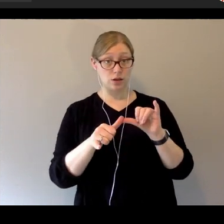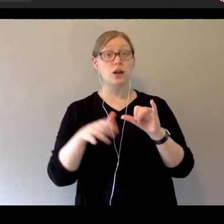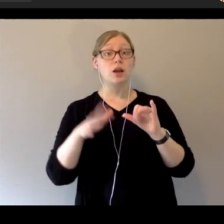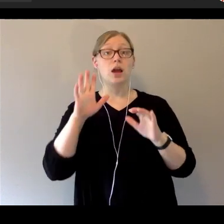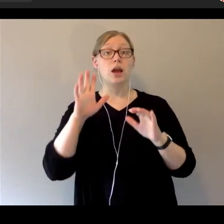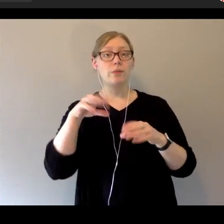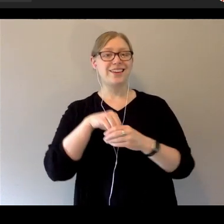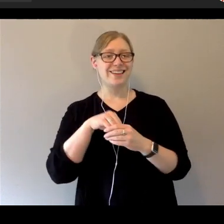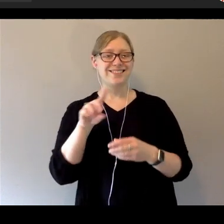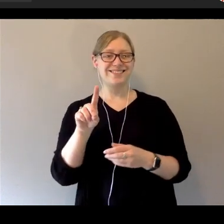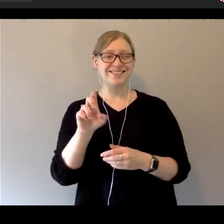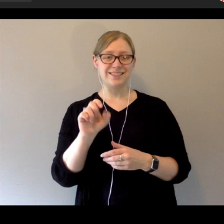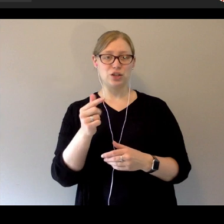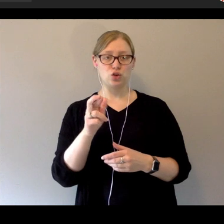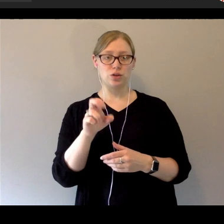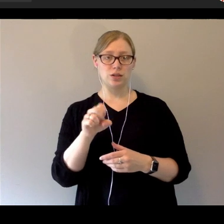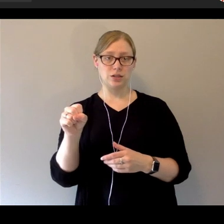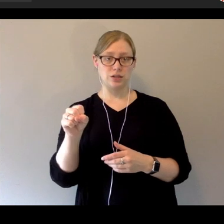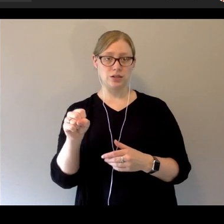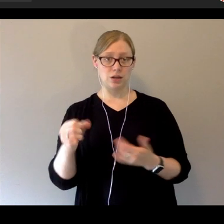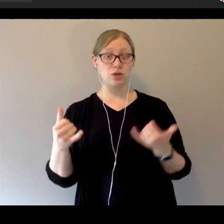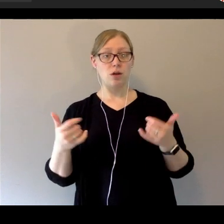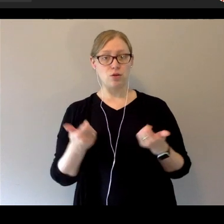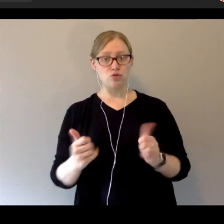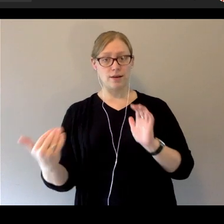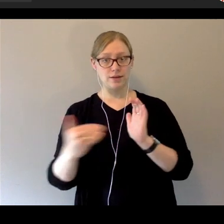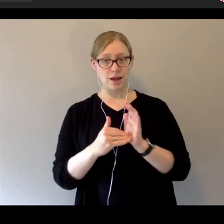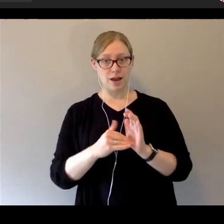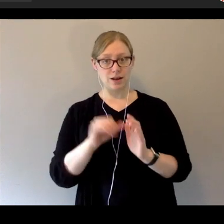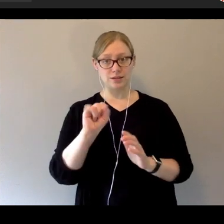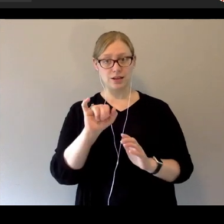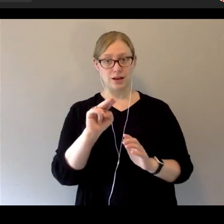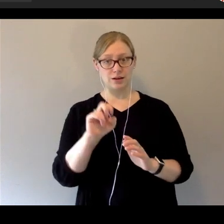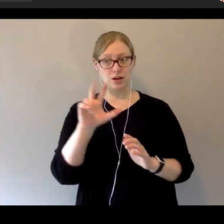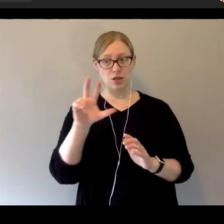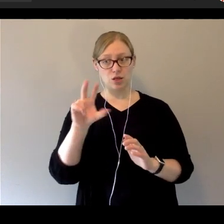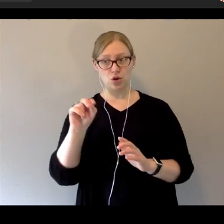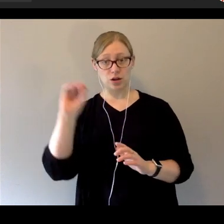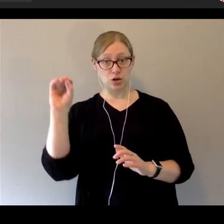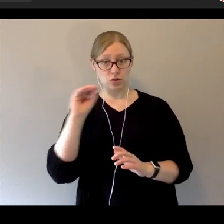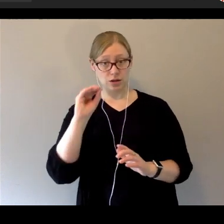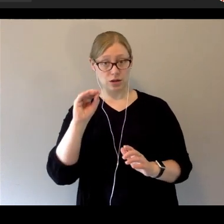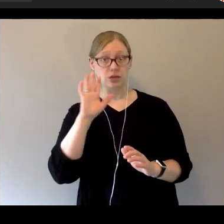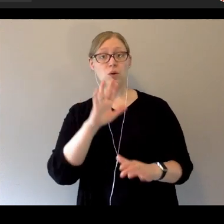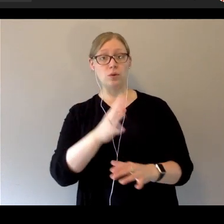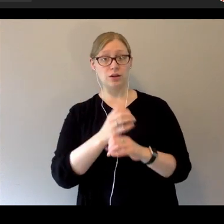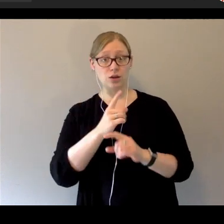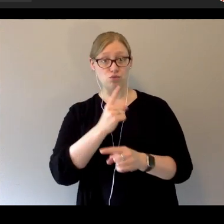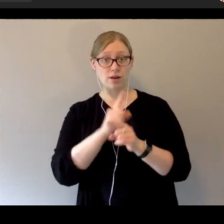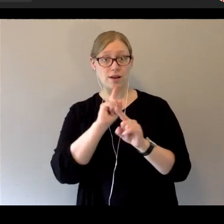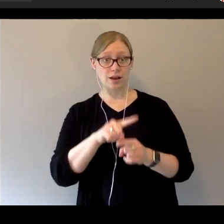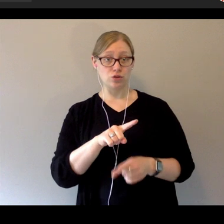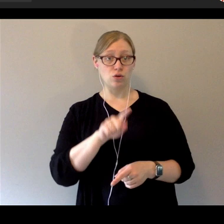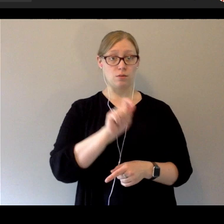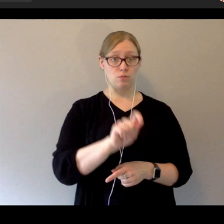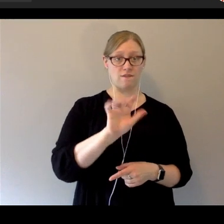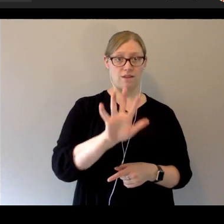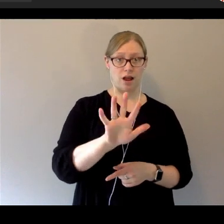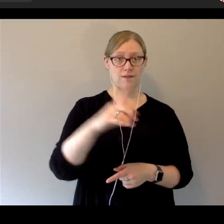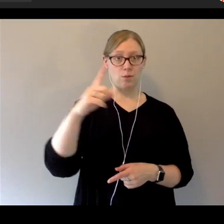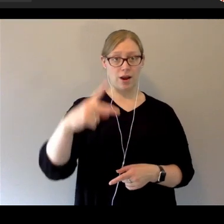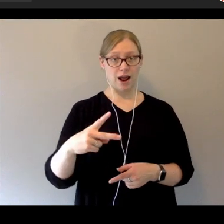so I can go and I can press sine of 30 degrees, and I'm going to get the correct answer, which is 1/2, which is what we had in